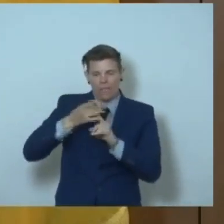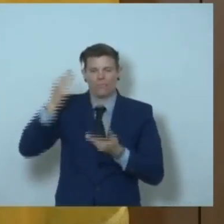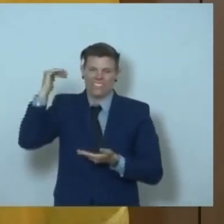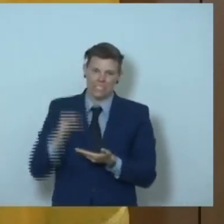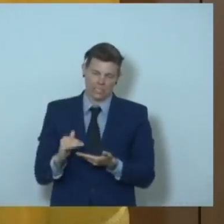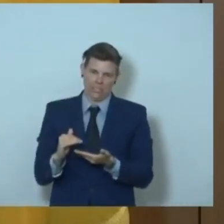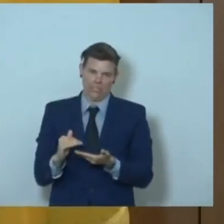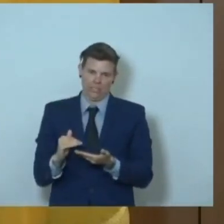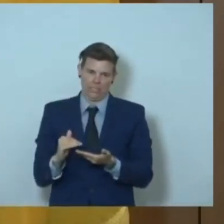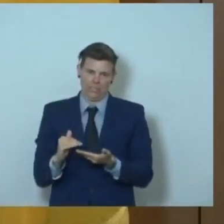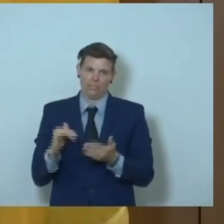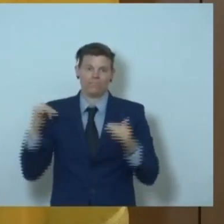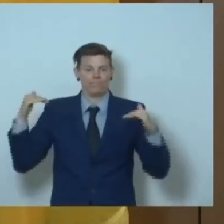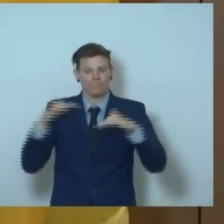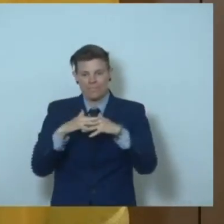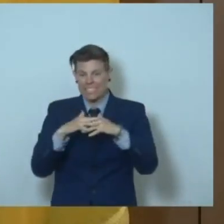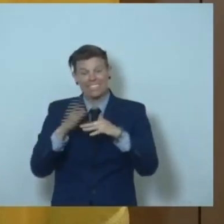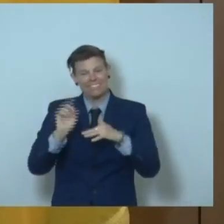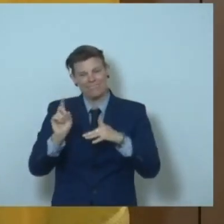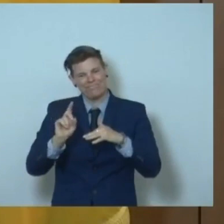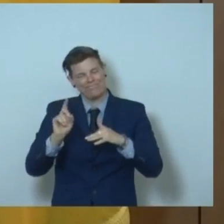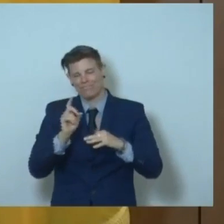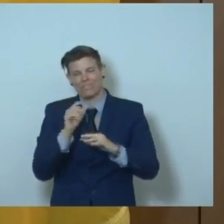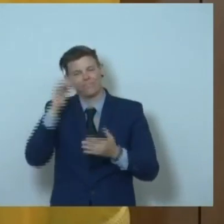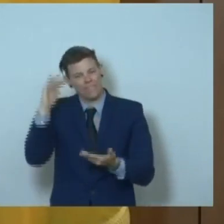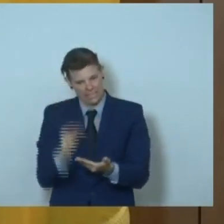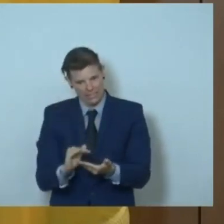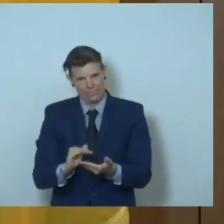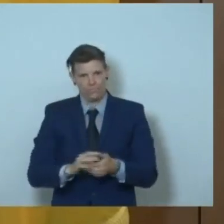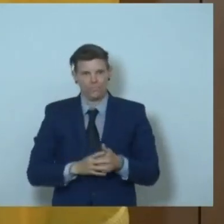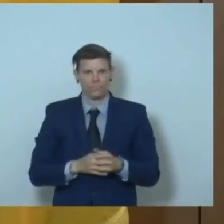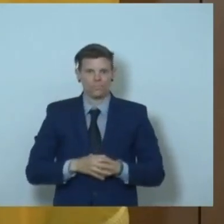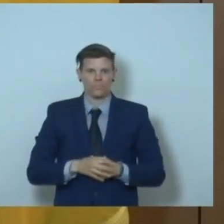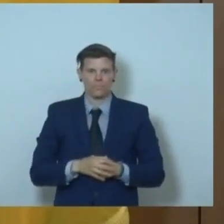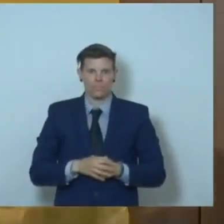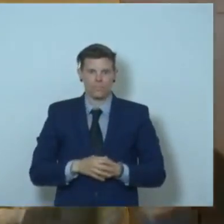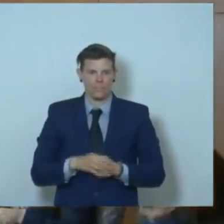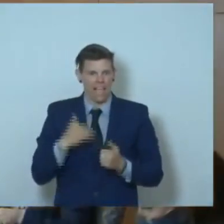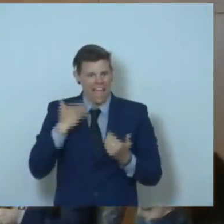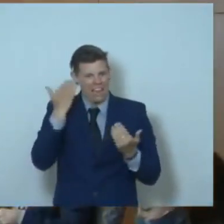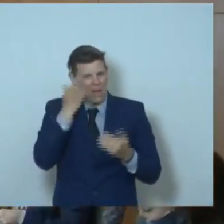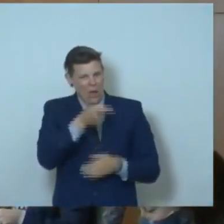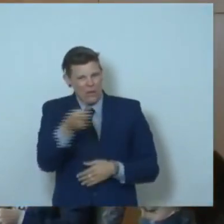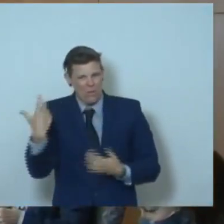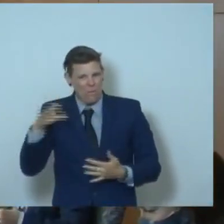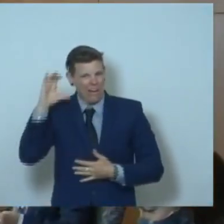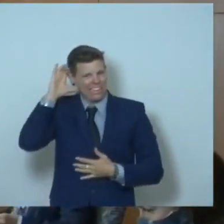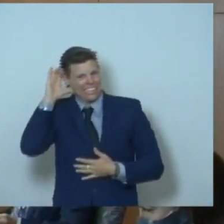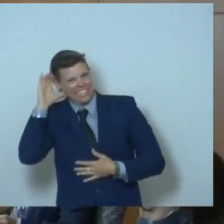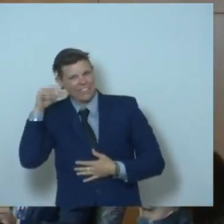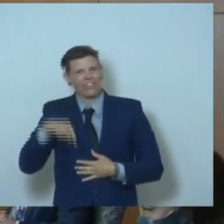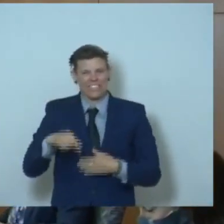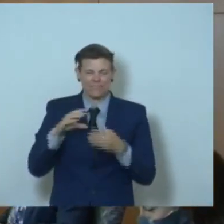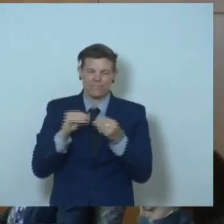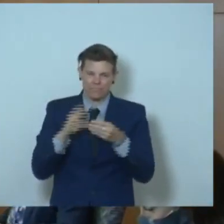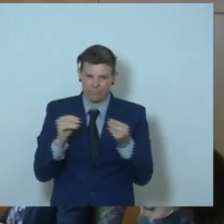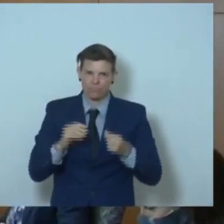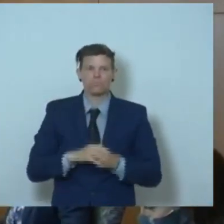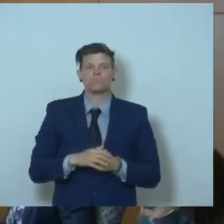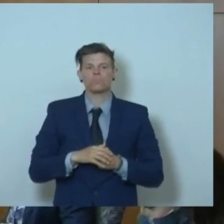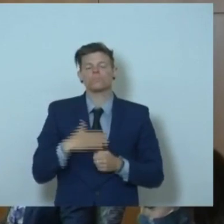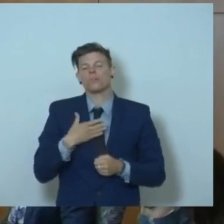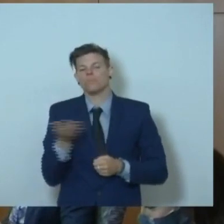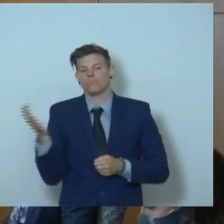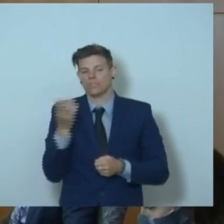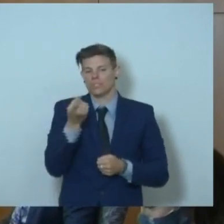number of hospitalizations. I know nobody wants to hear that. Dr. Grace. Yeah, I would just also add in here, I'm in